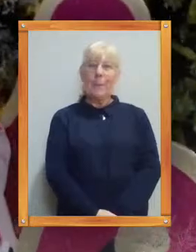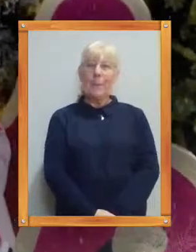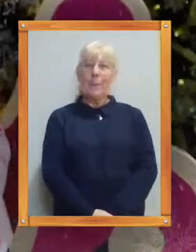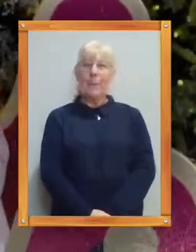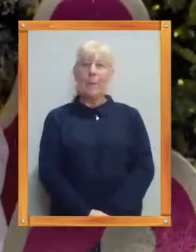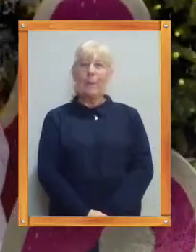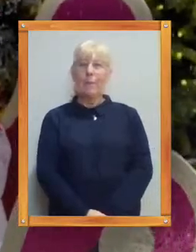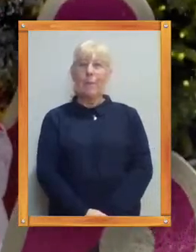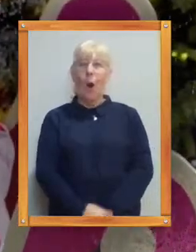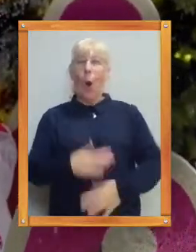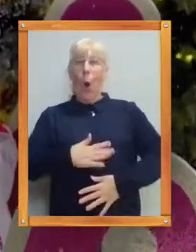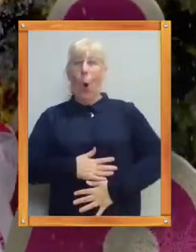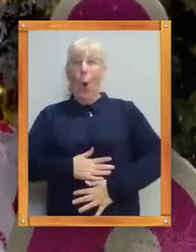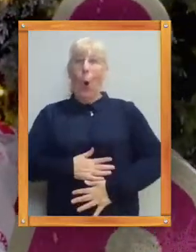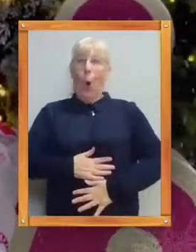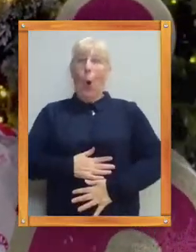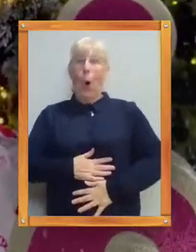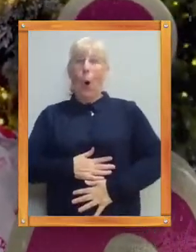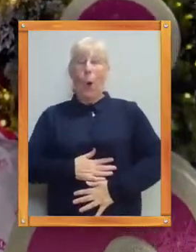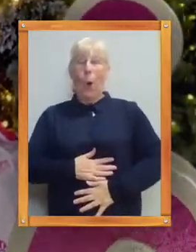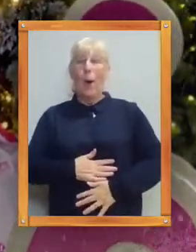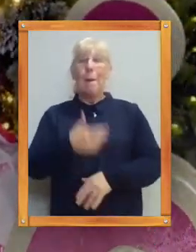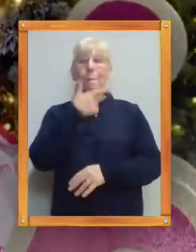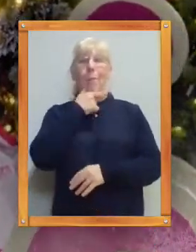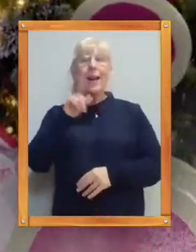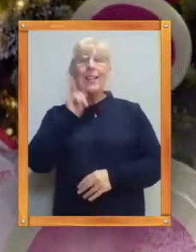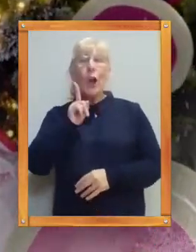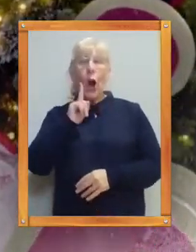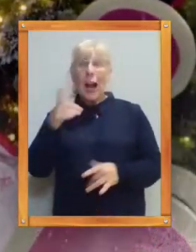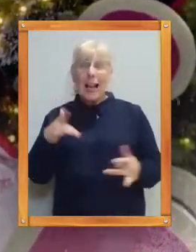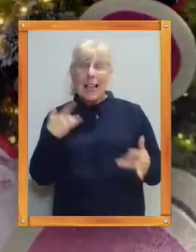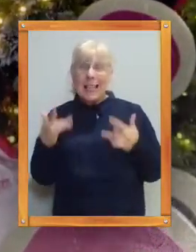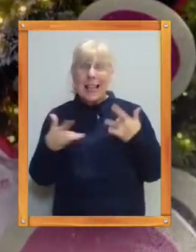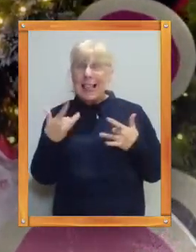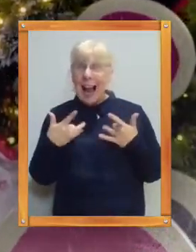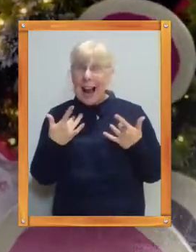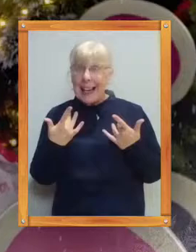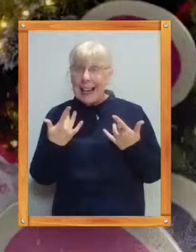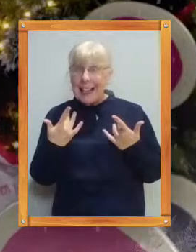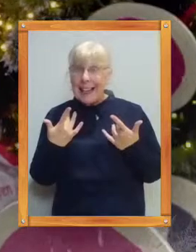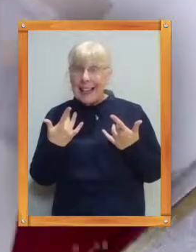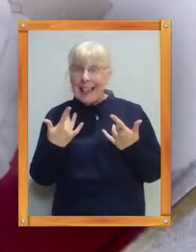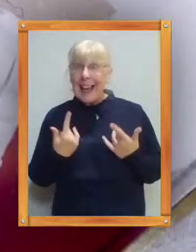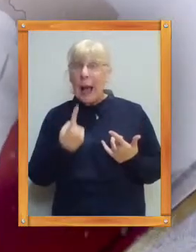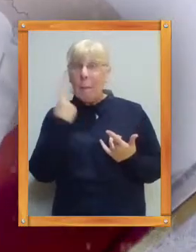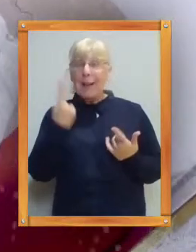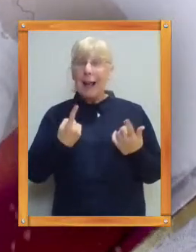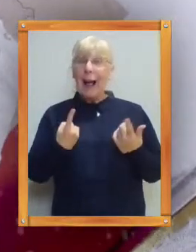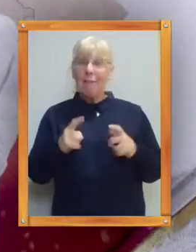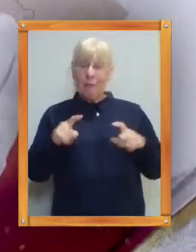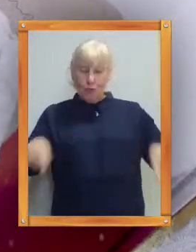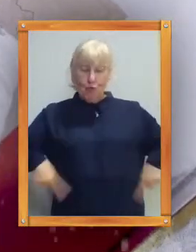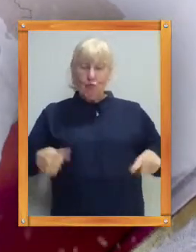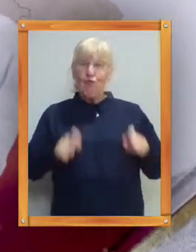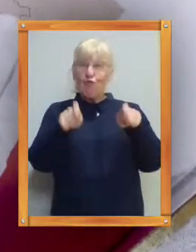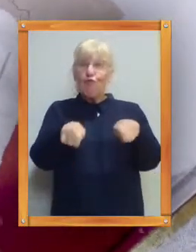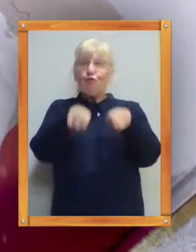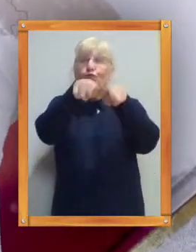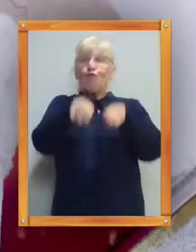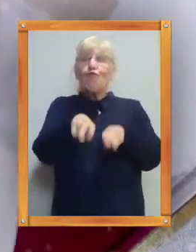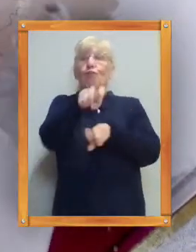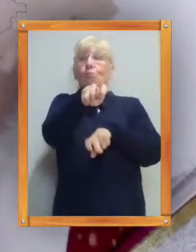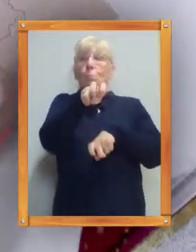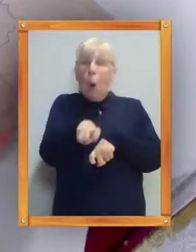Ho, ho, ho, boys and girls, are you all excited? I'm in my sleigh on my way to Antrim and Newtownabbey